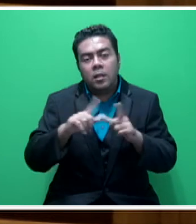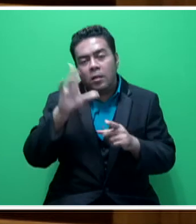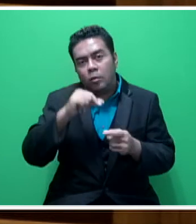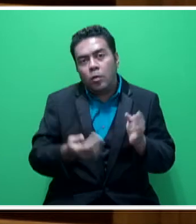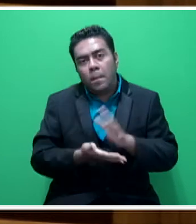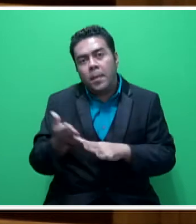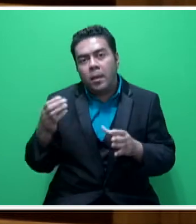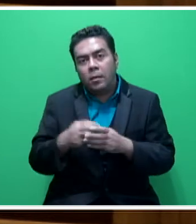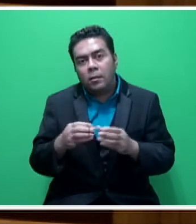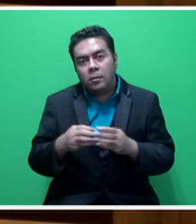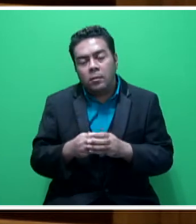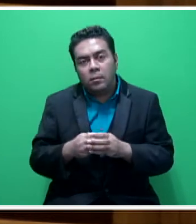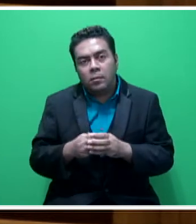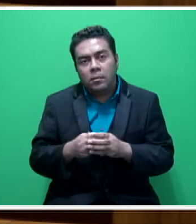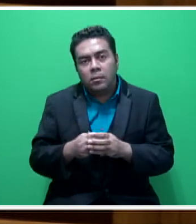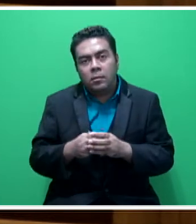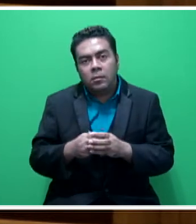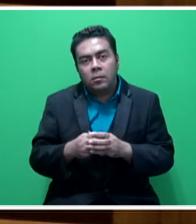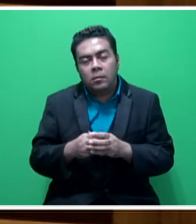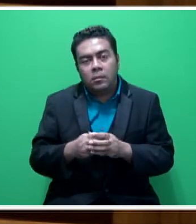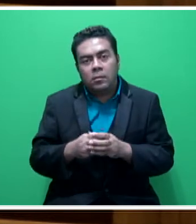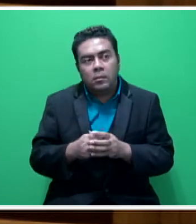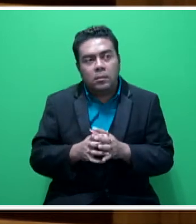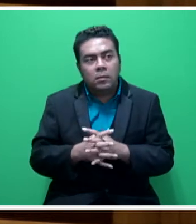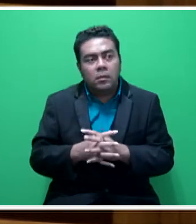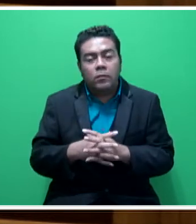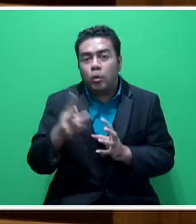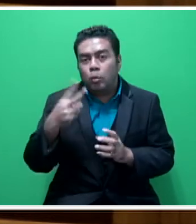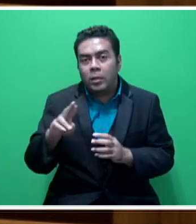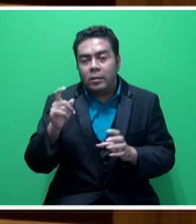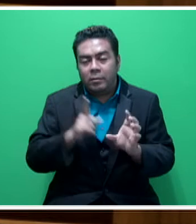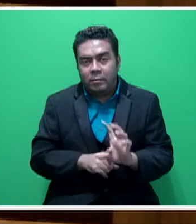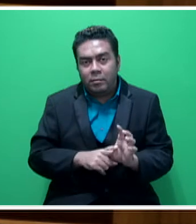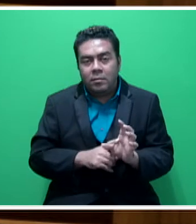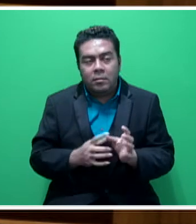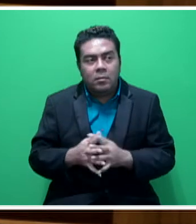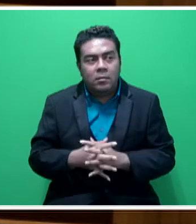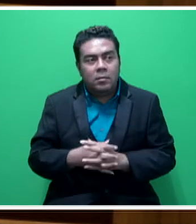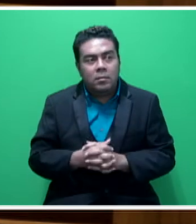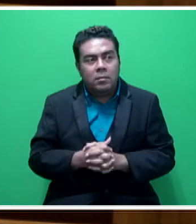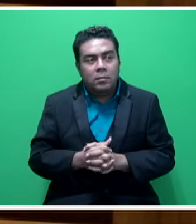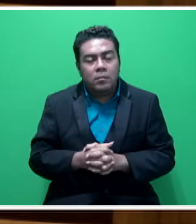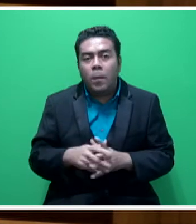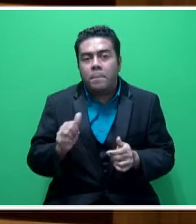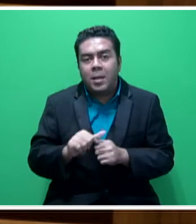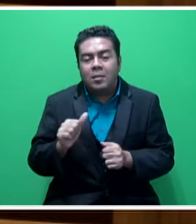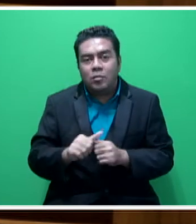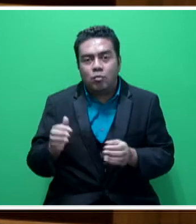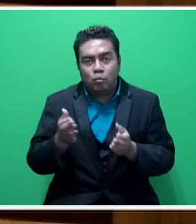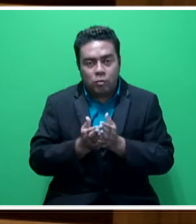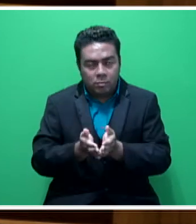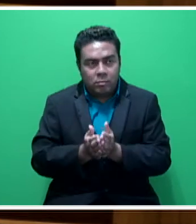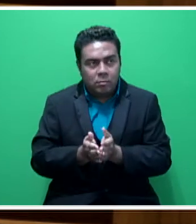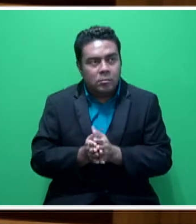at the end of the day to say, look, we've got a license for 20 years. They can go to the bank to get a couple of $1 million to get better ships available for it. So all